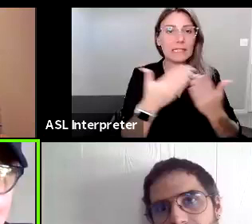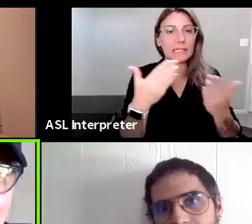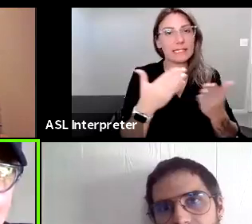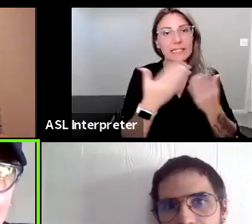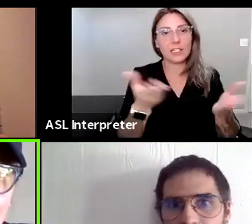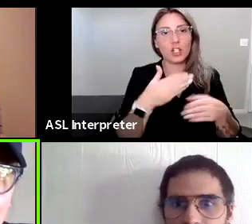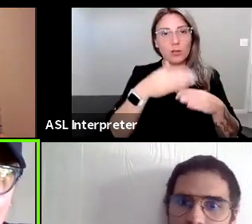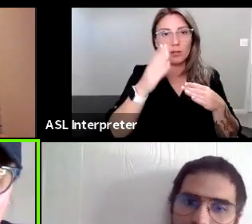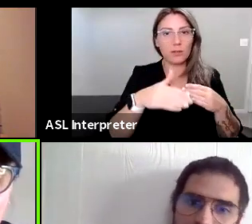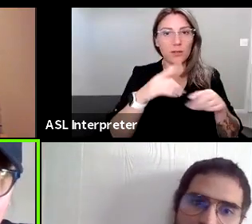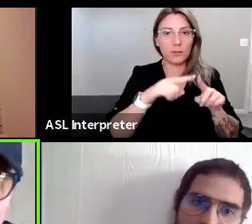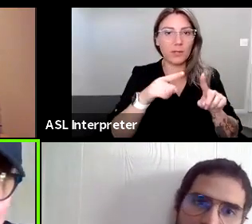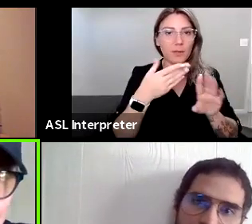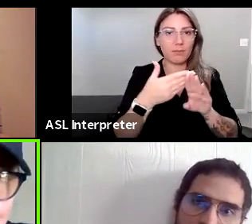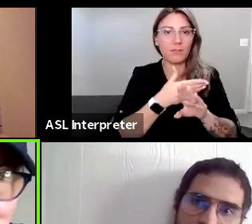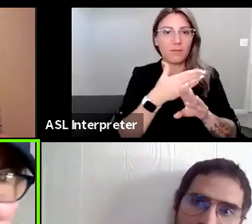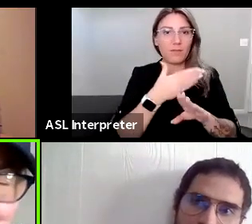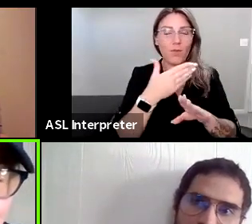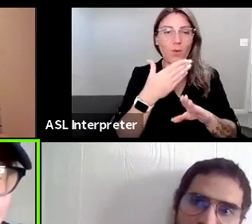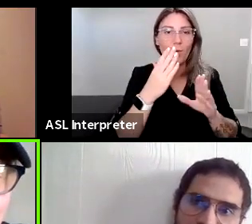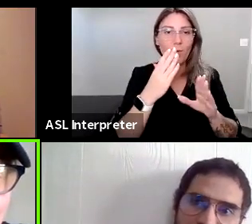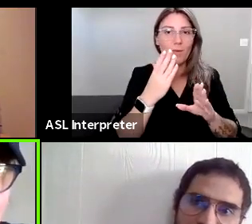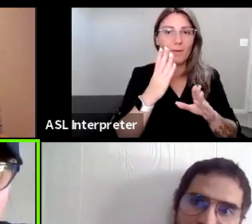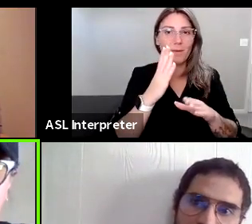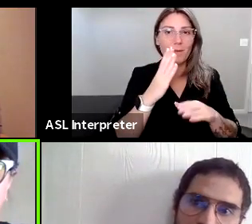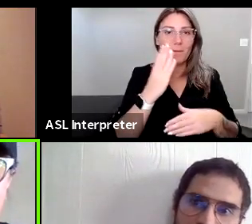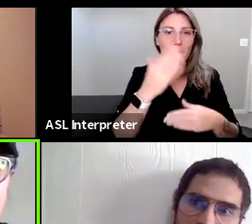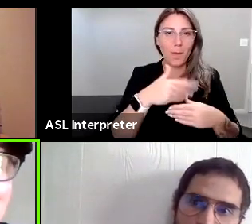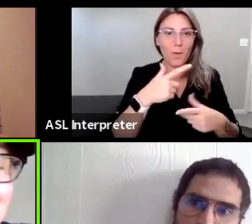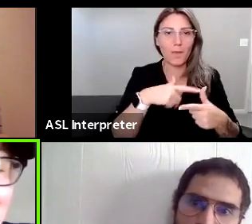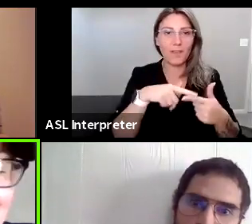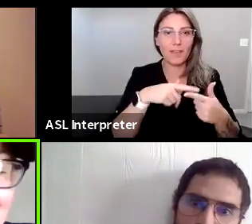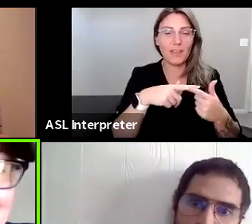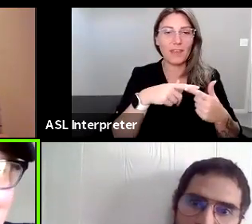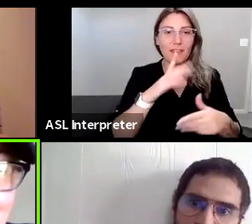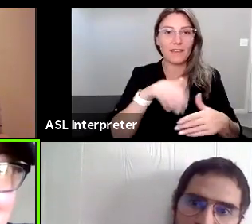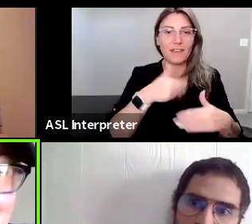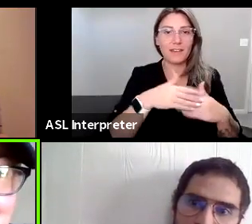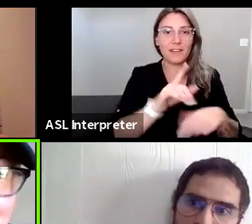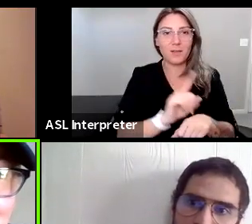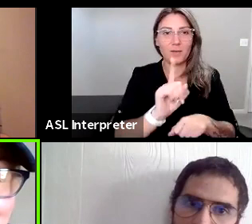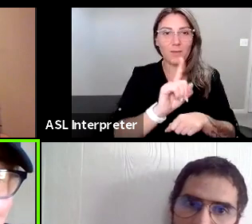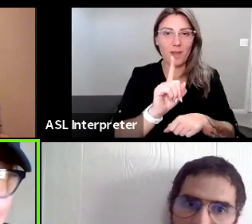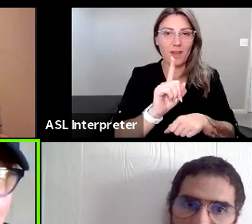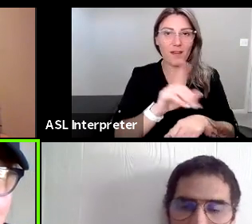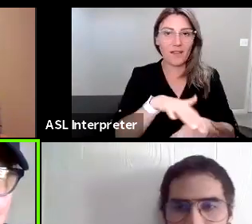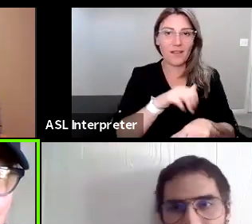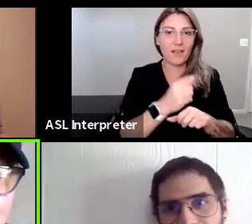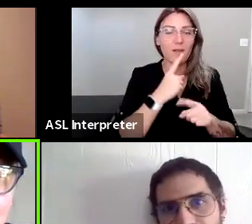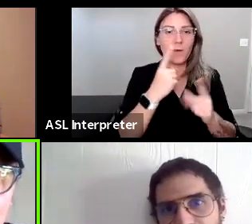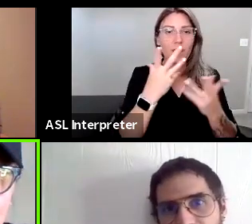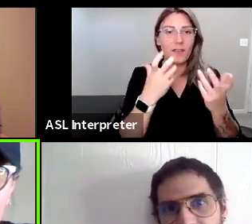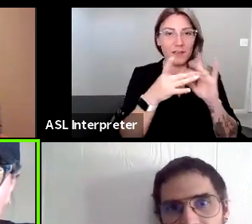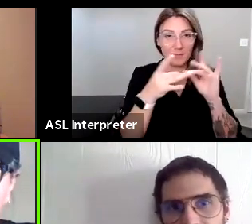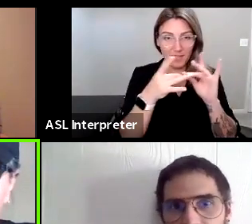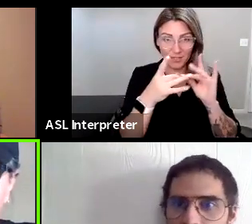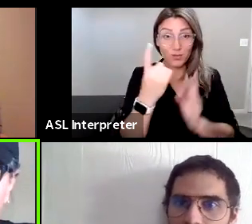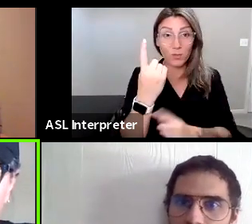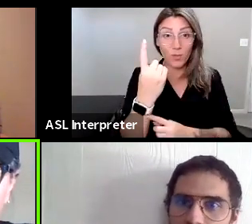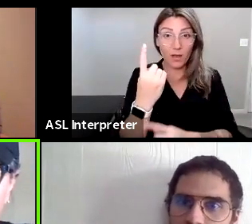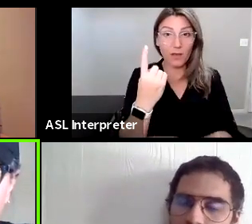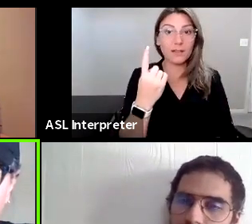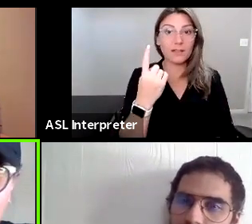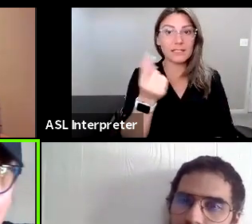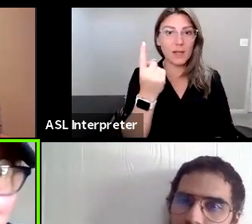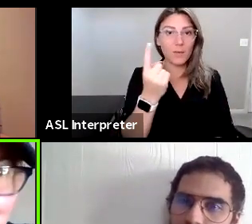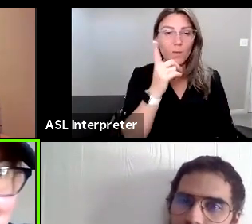completely, everybody goes to their next 1 o'clock obligation. I did want to say a couple of things. One, as someone